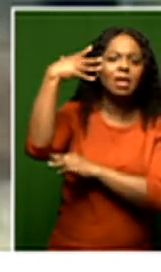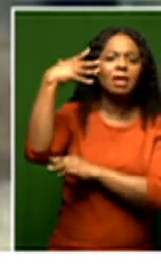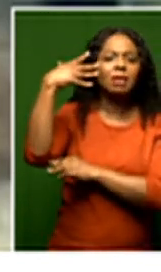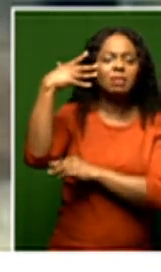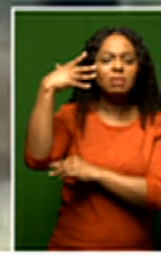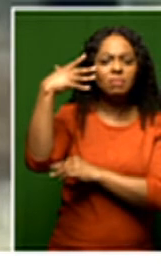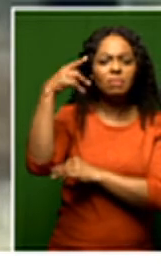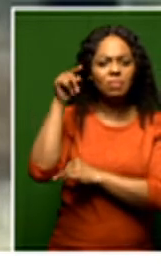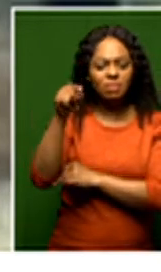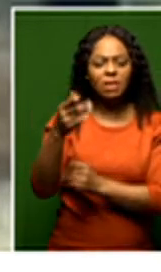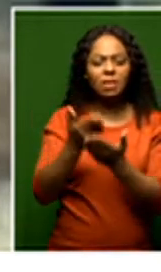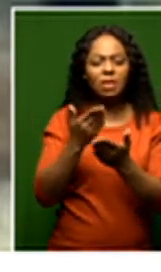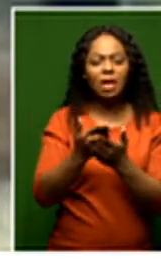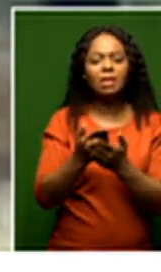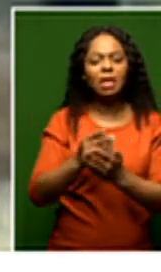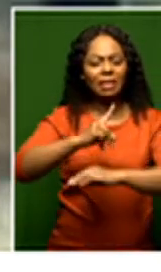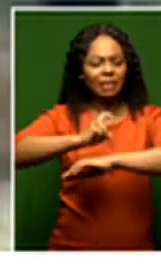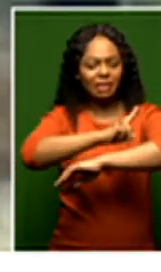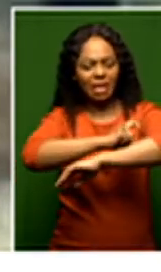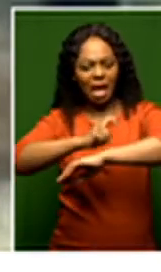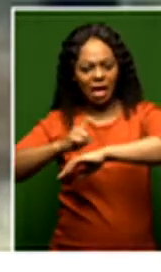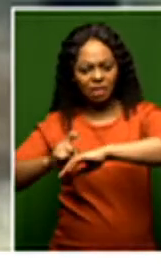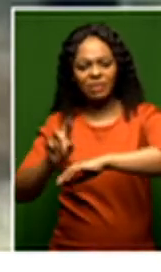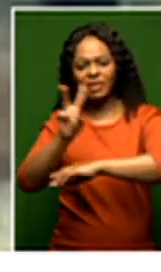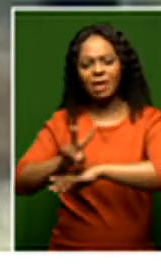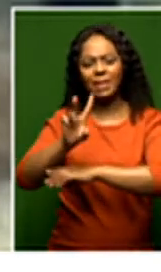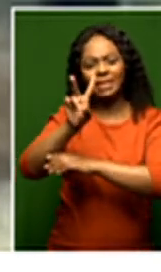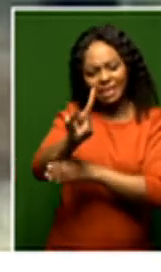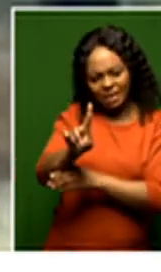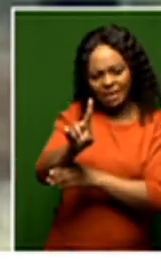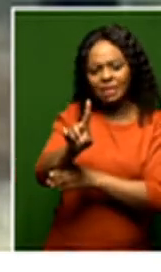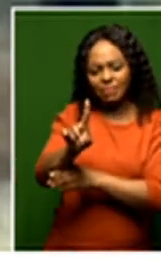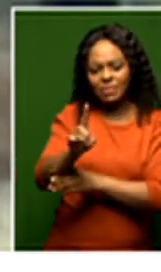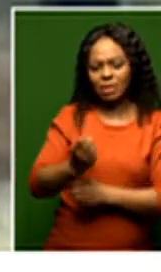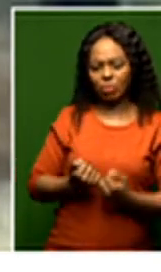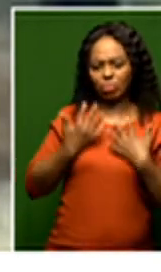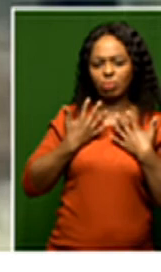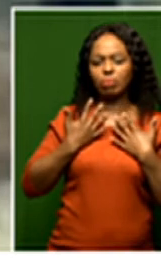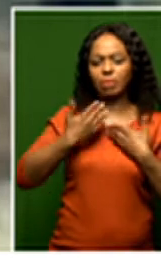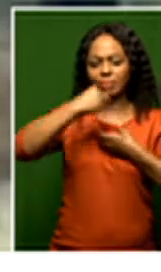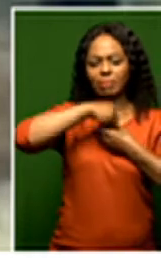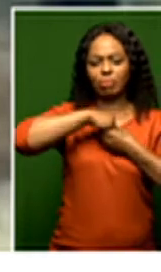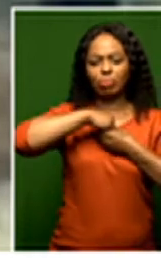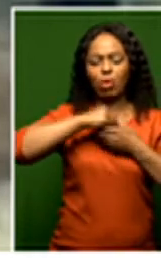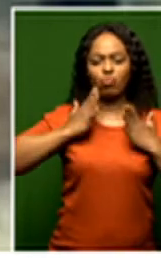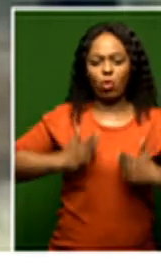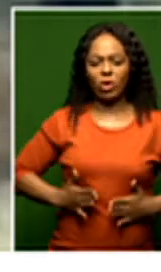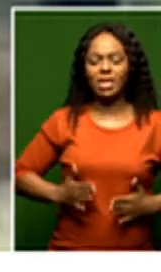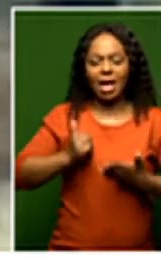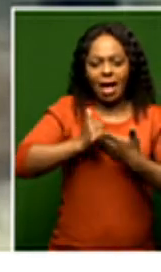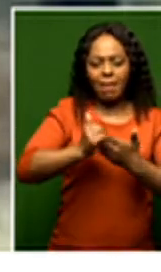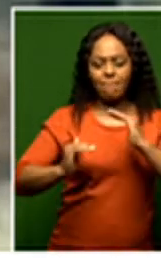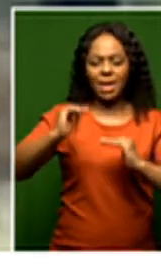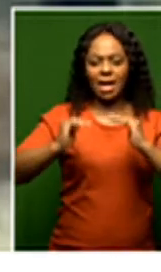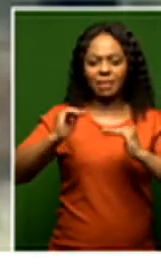deluxe spray, which is vitamin D straight into your body, which benefits your whole system. You know, you can use berberine to help balance your